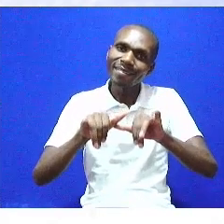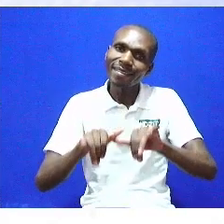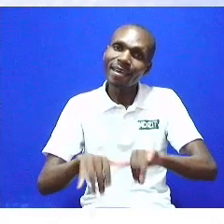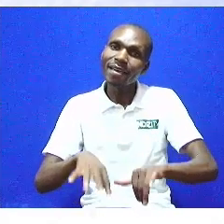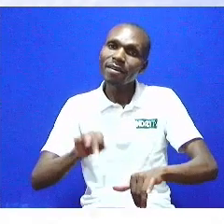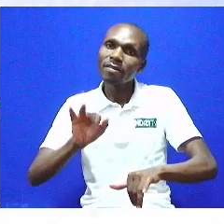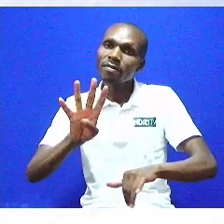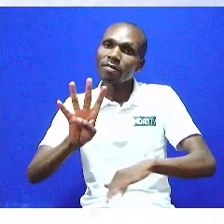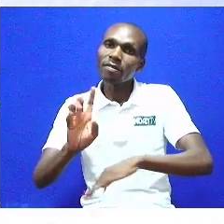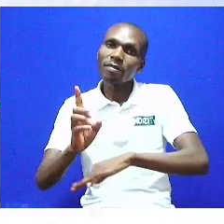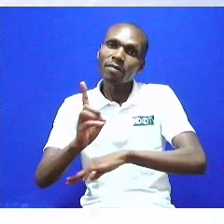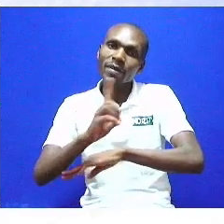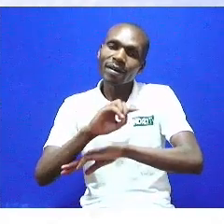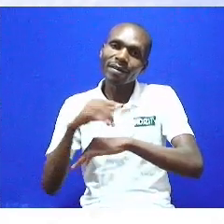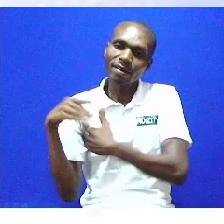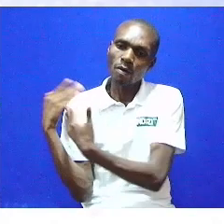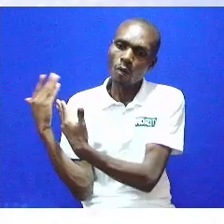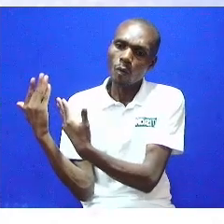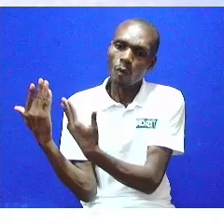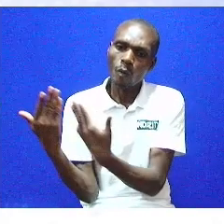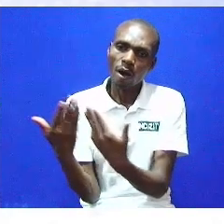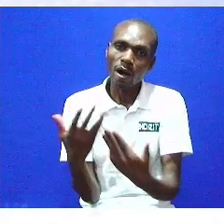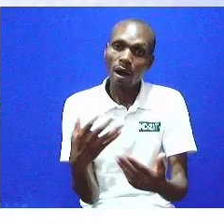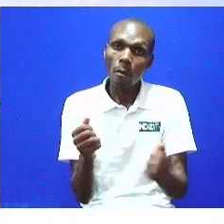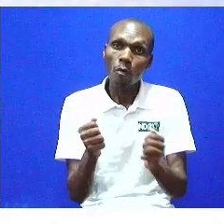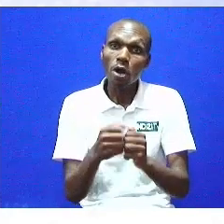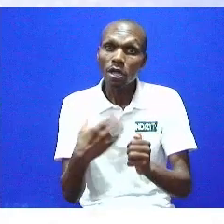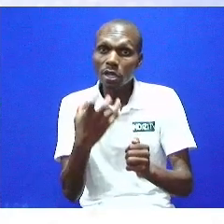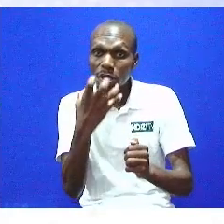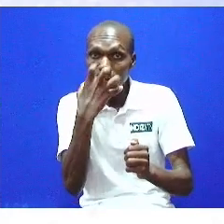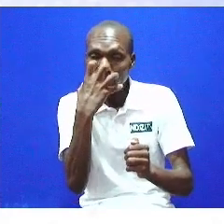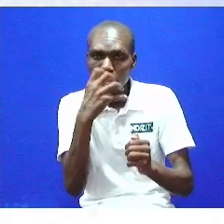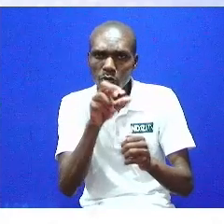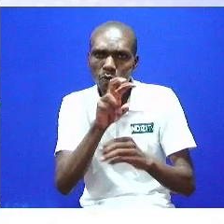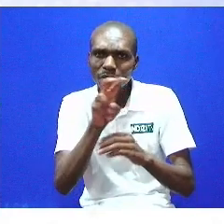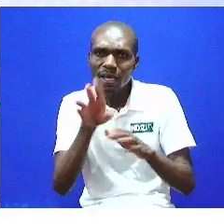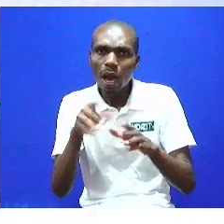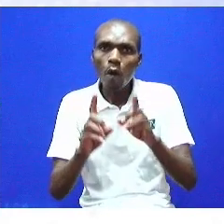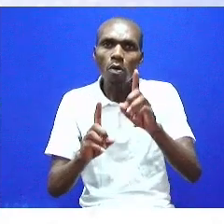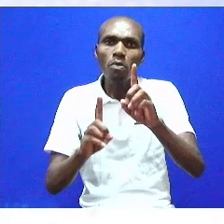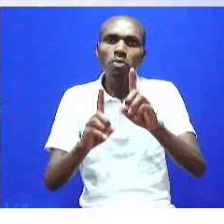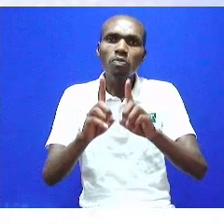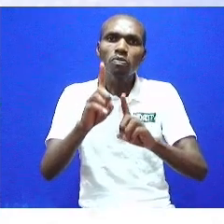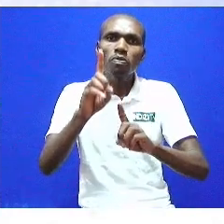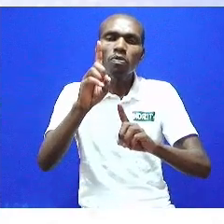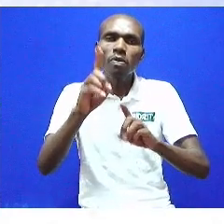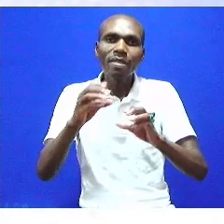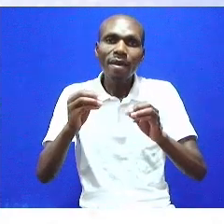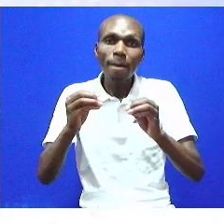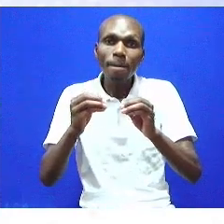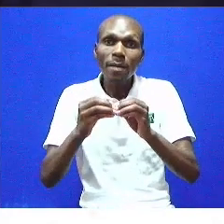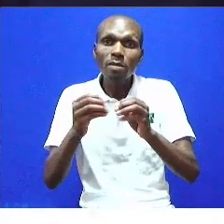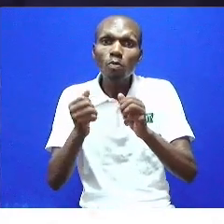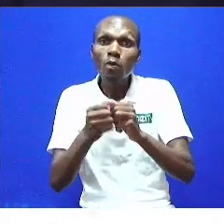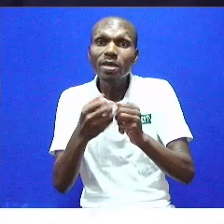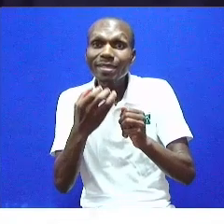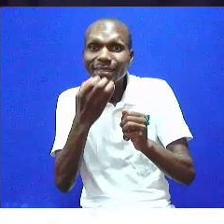kwariganiwa numuraibu ensi Dr. Gwelemuto korara kia itaro ya ya chakire anekero anyaraga kumerana numuraibu ensi.